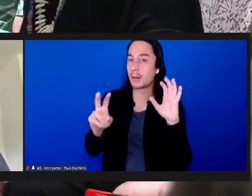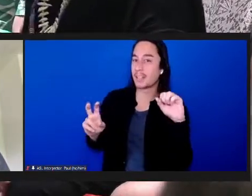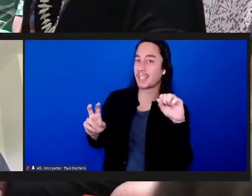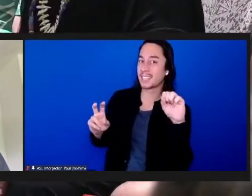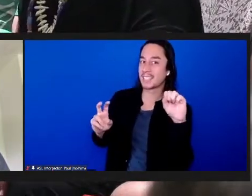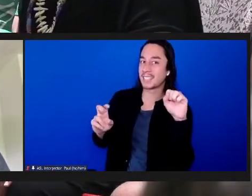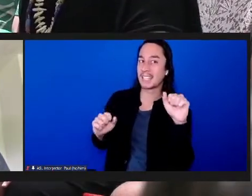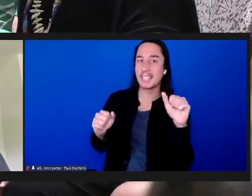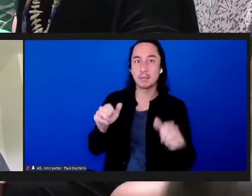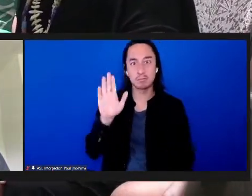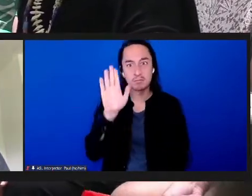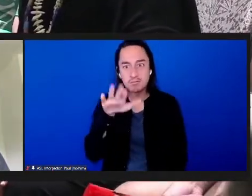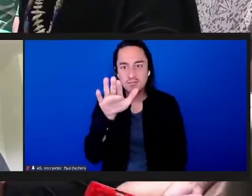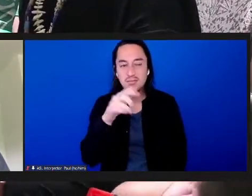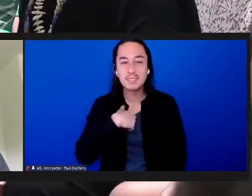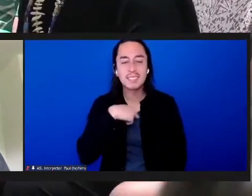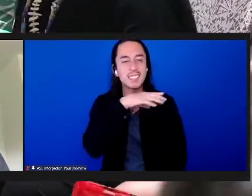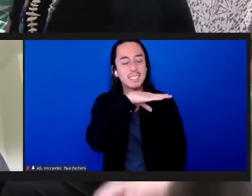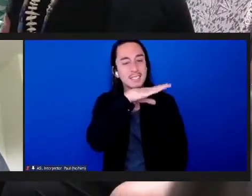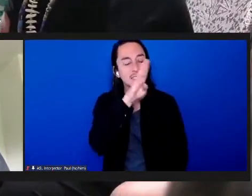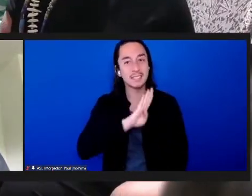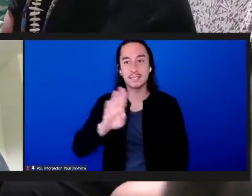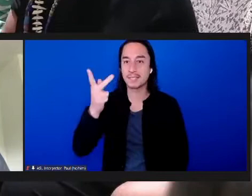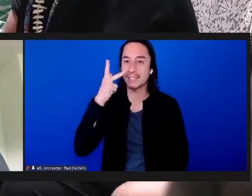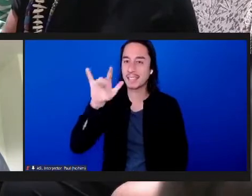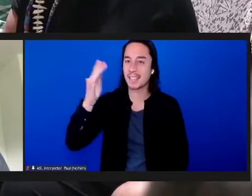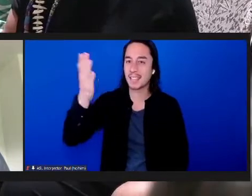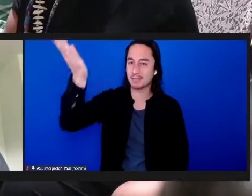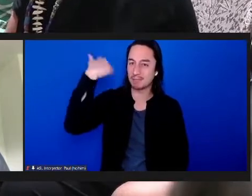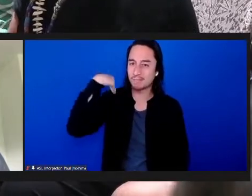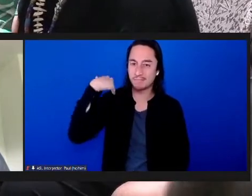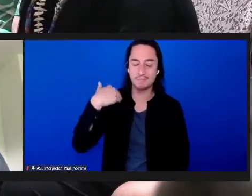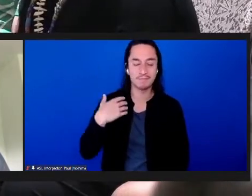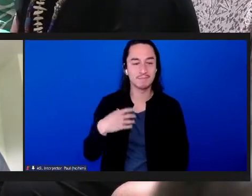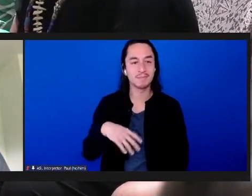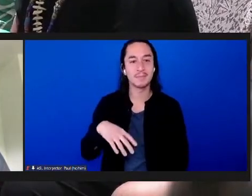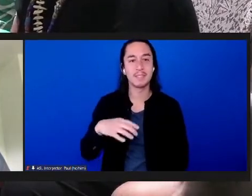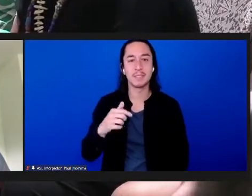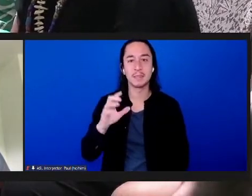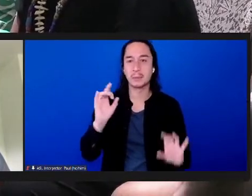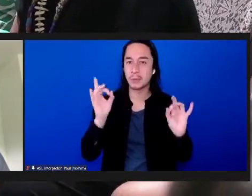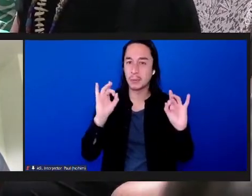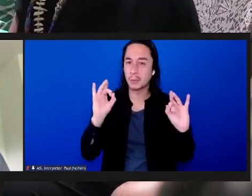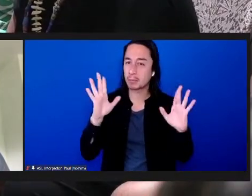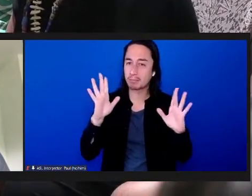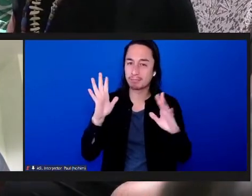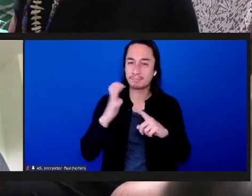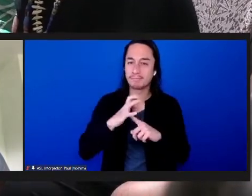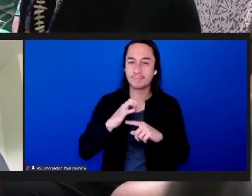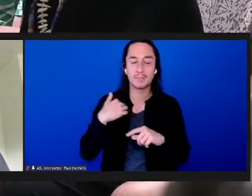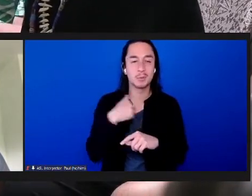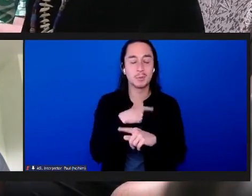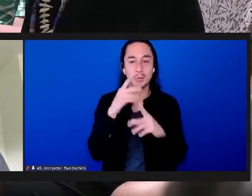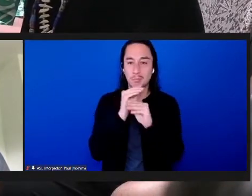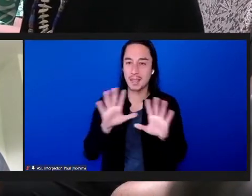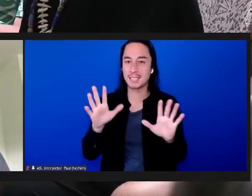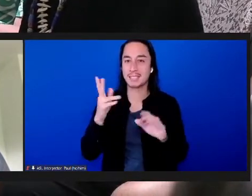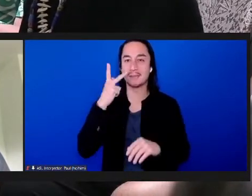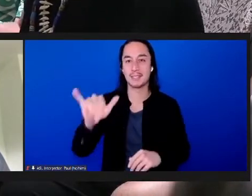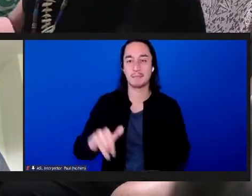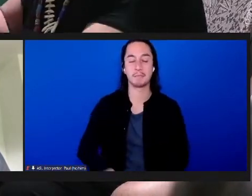never seen anything like that before in my life. It was outstanding, and we were just so blessed to see that. I want